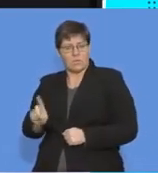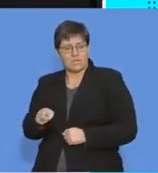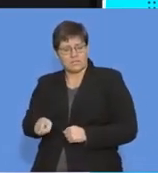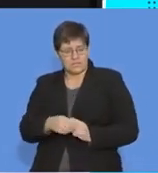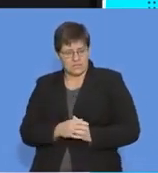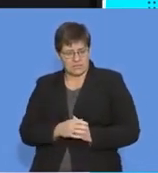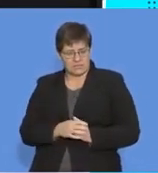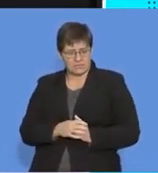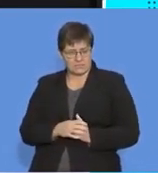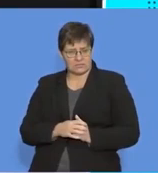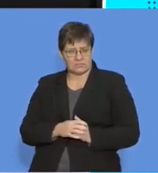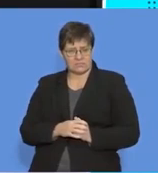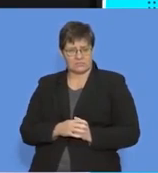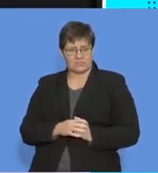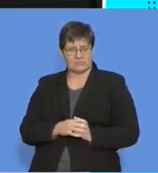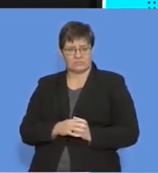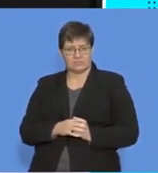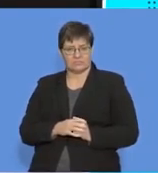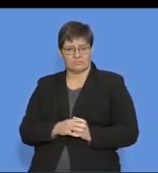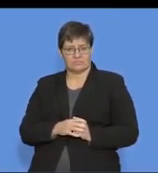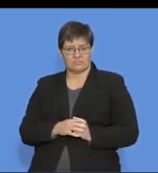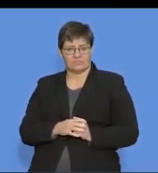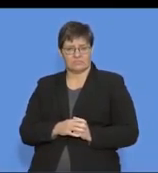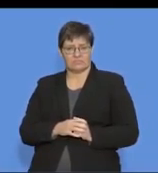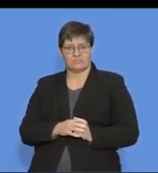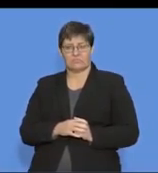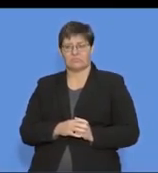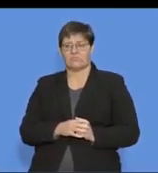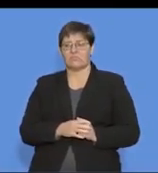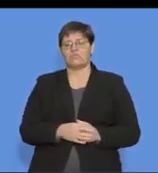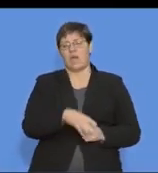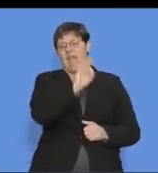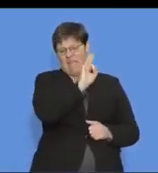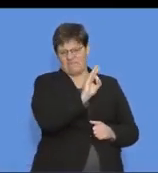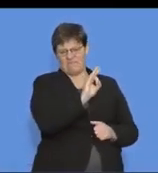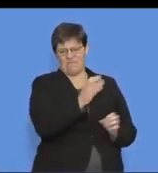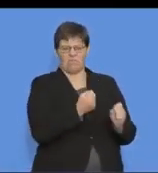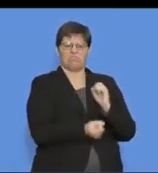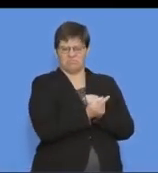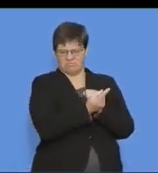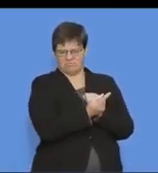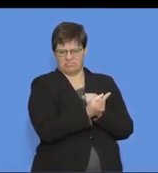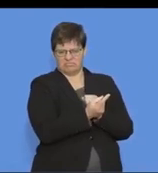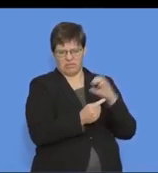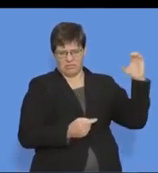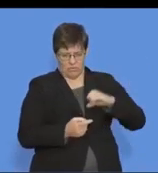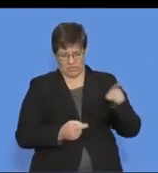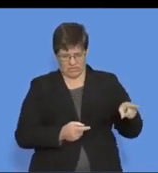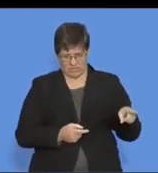mean? It means then, now the force, let's say the initial force was F, okay? Then